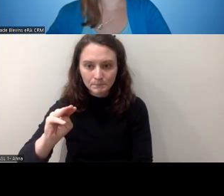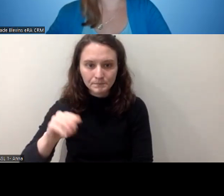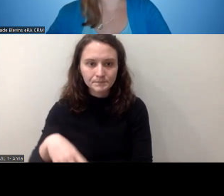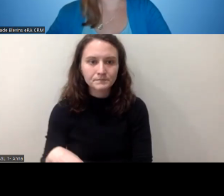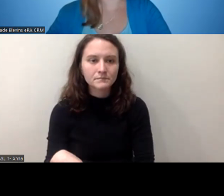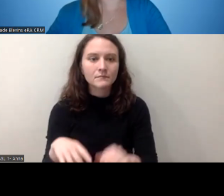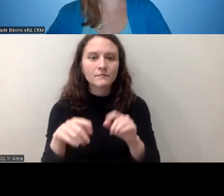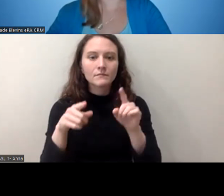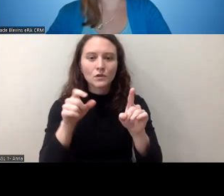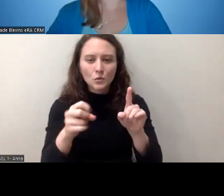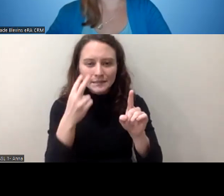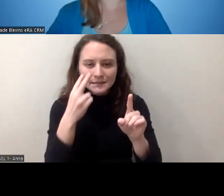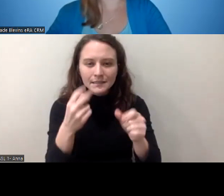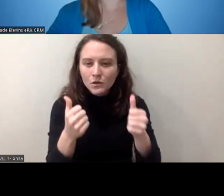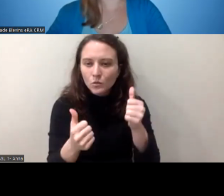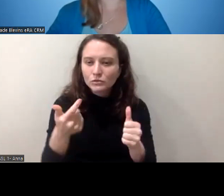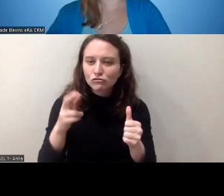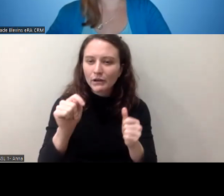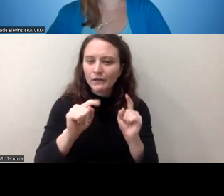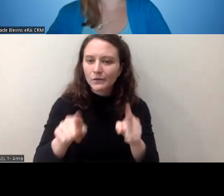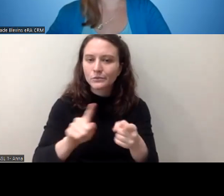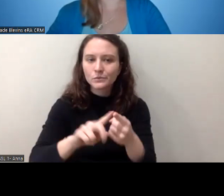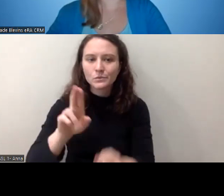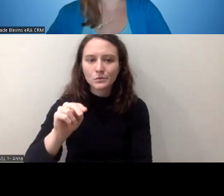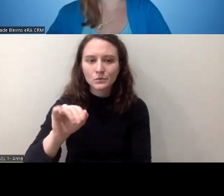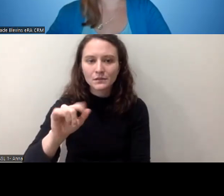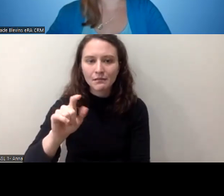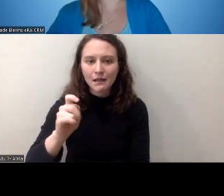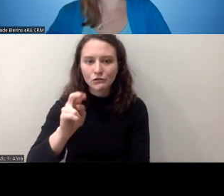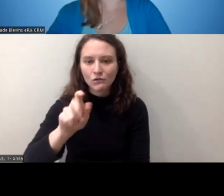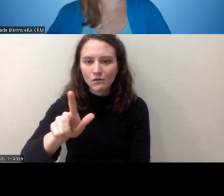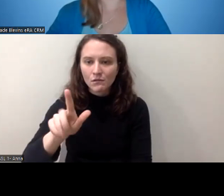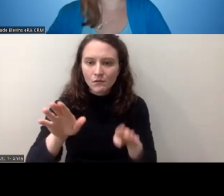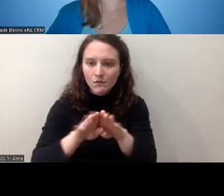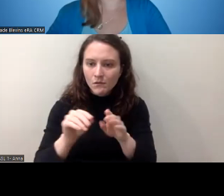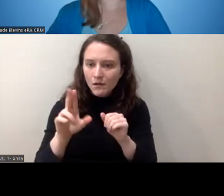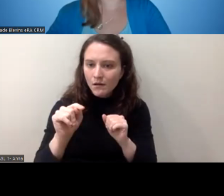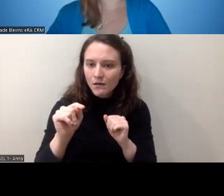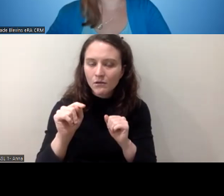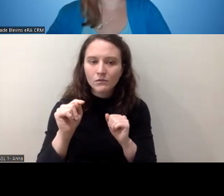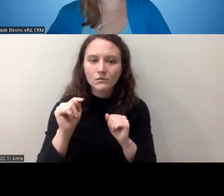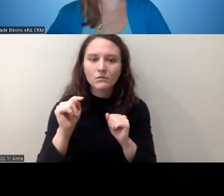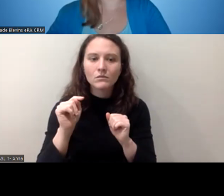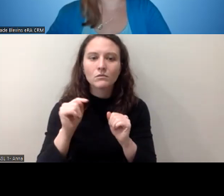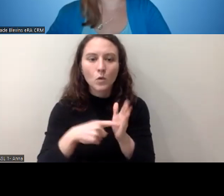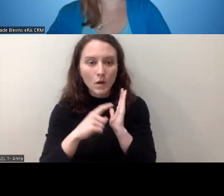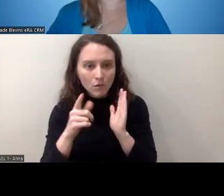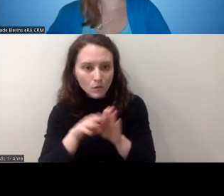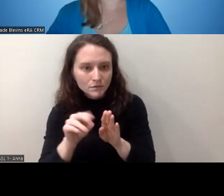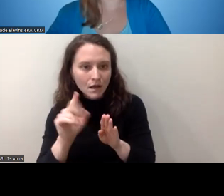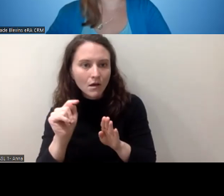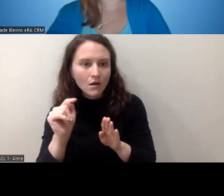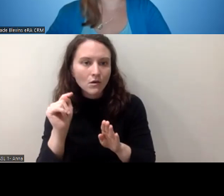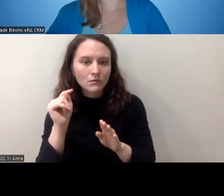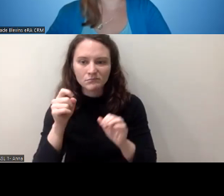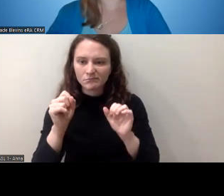grants have gone into unilateral closeout or require closeout. Lots of different search parameters to help you identify where